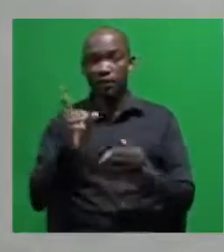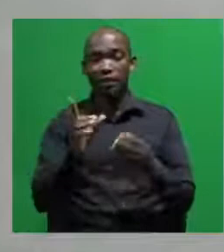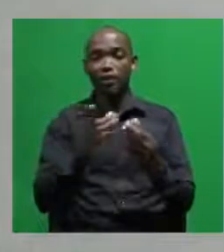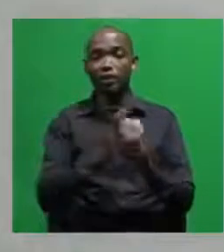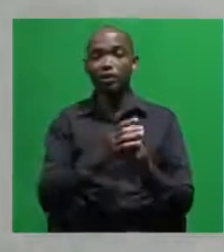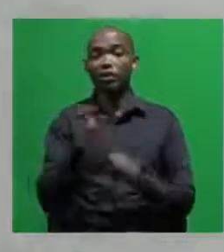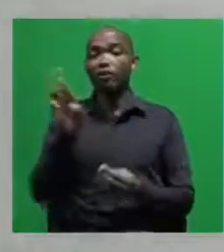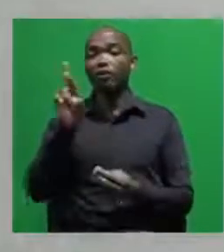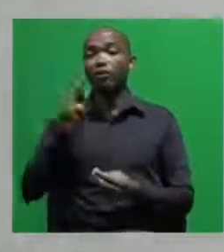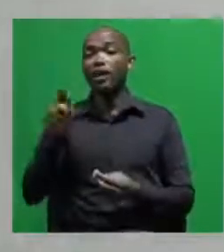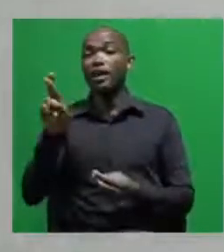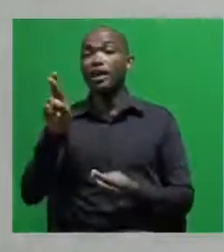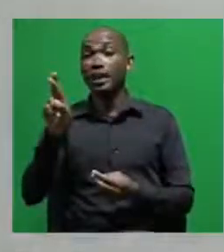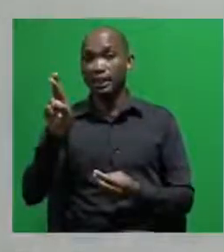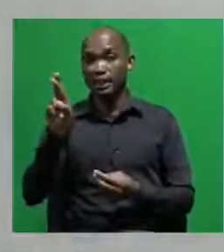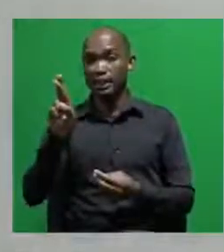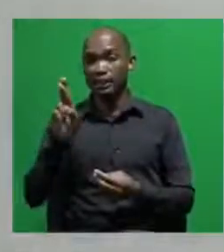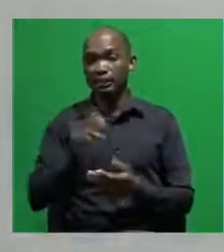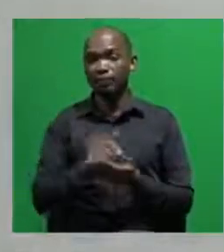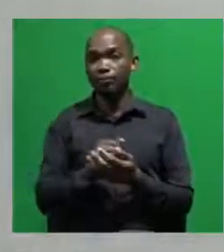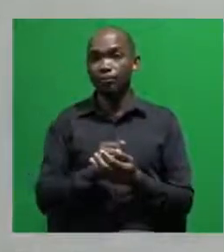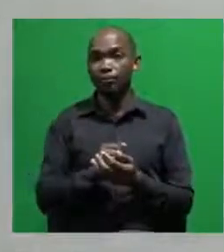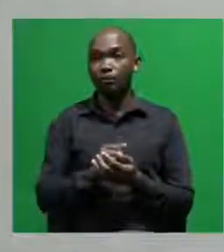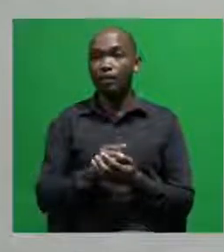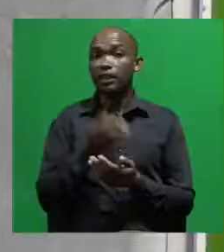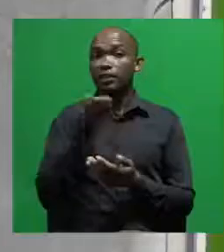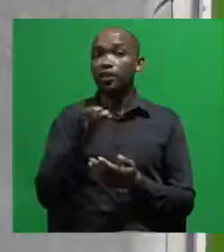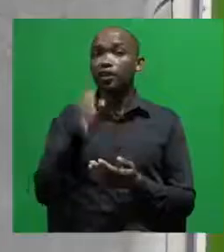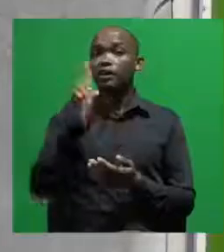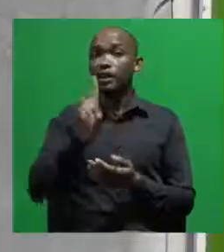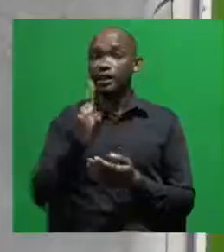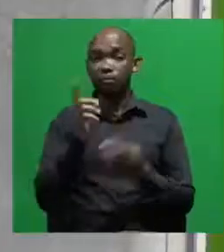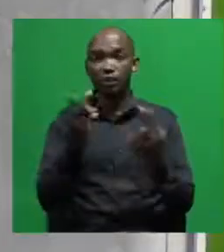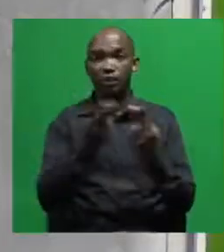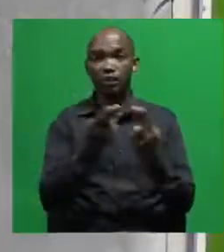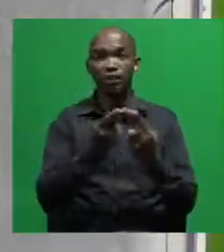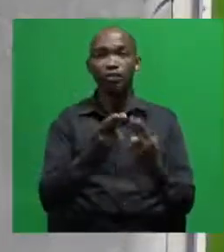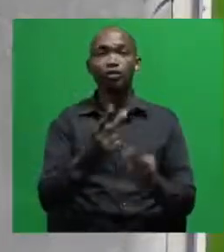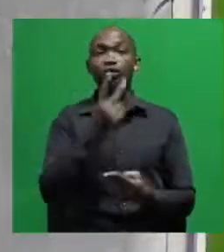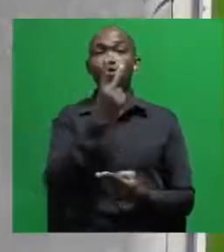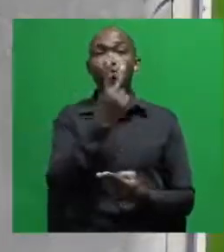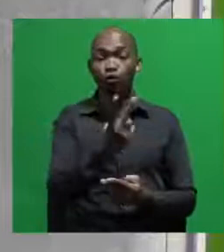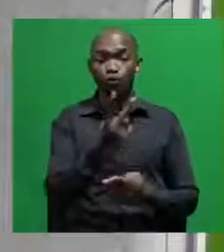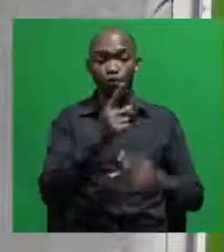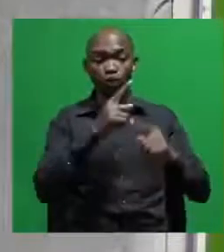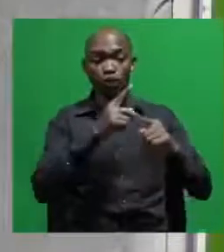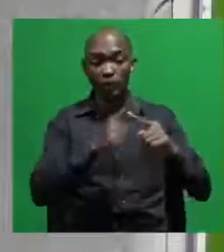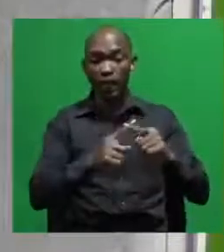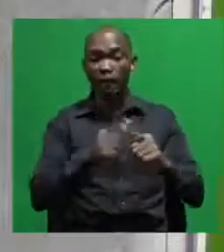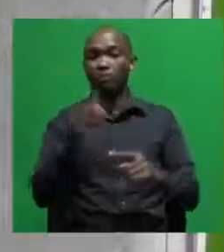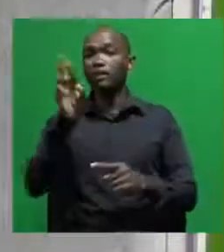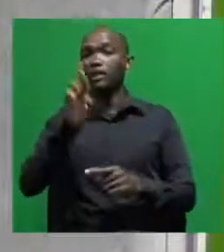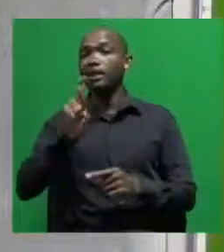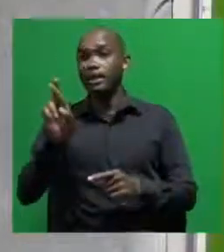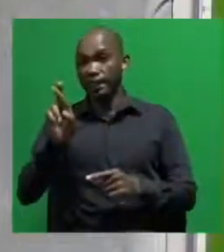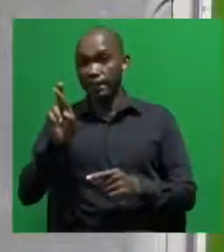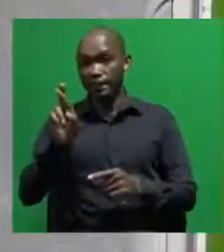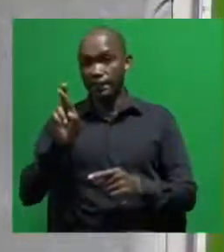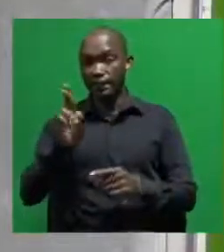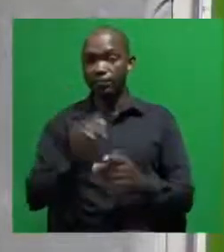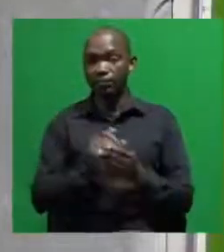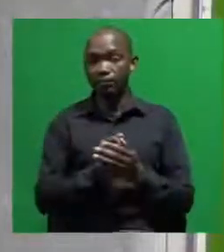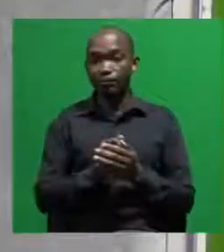you. So diameter d, this is equal to 2 times the